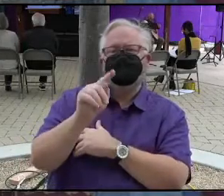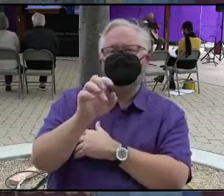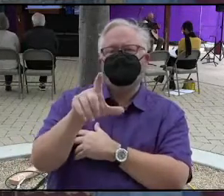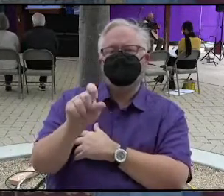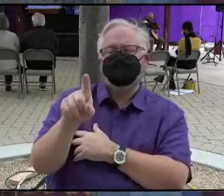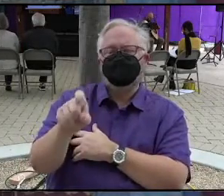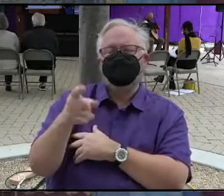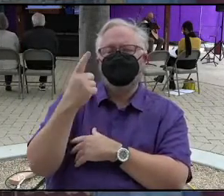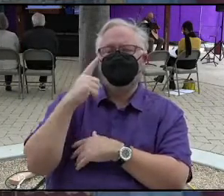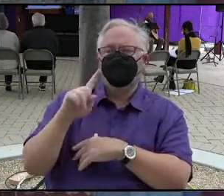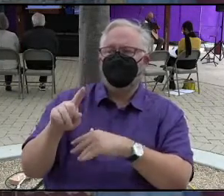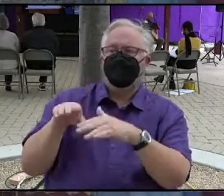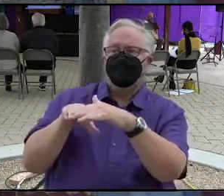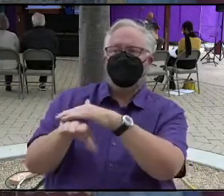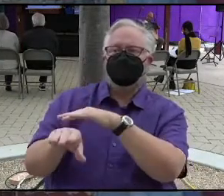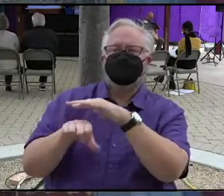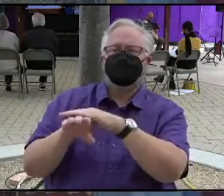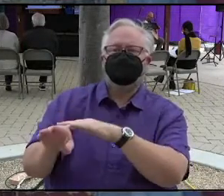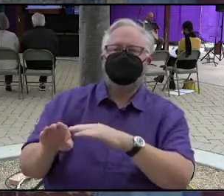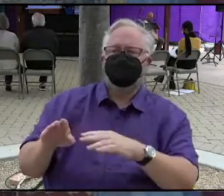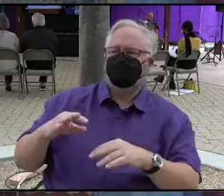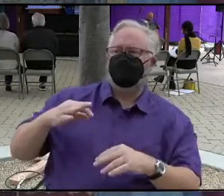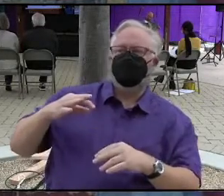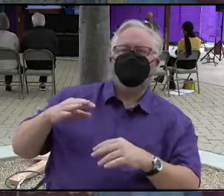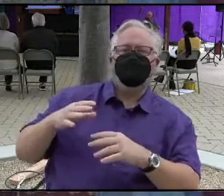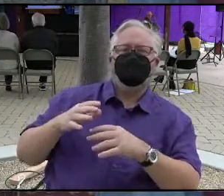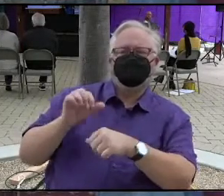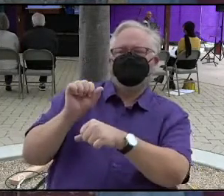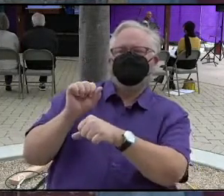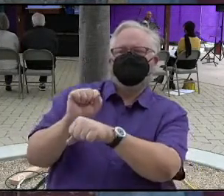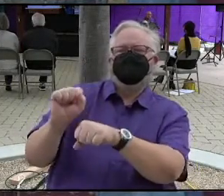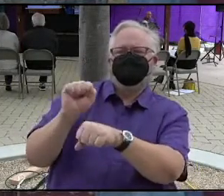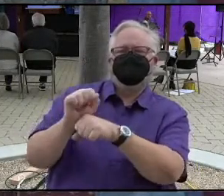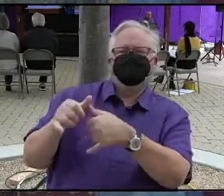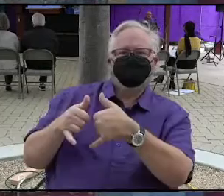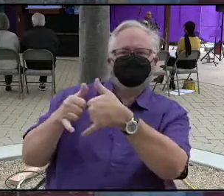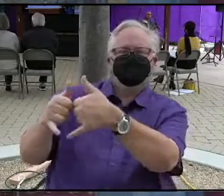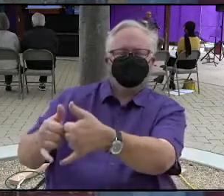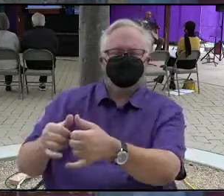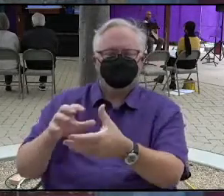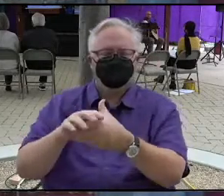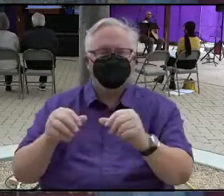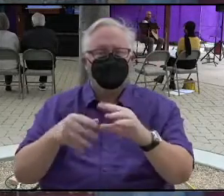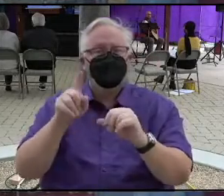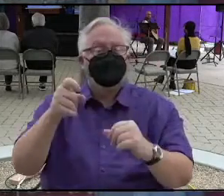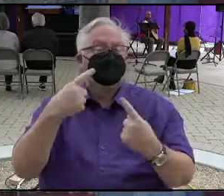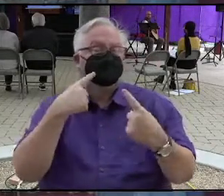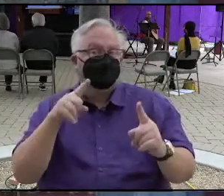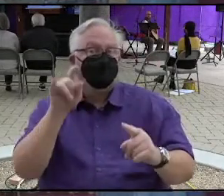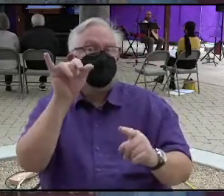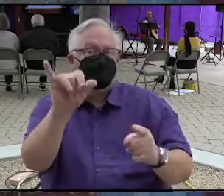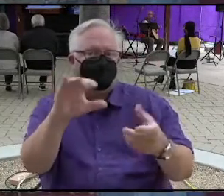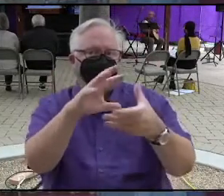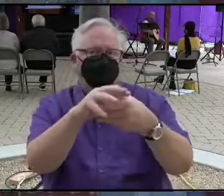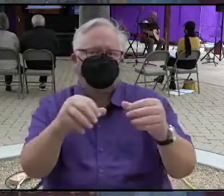society. We must tell that story as well." And here end the readings.